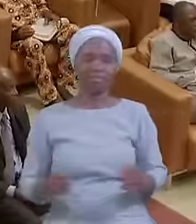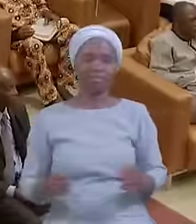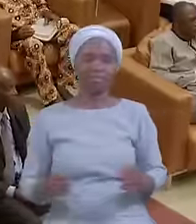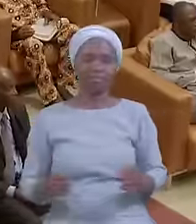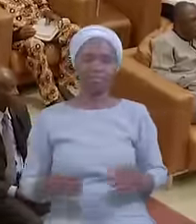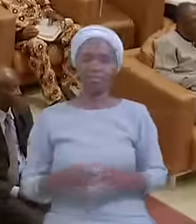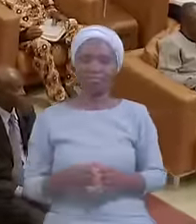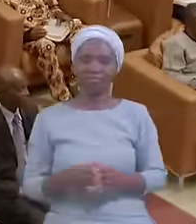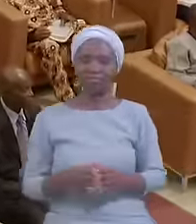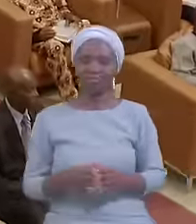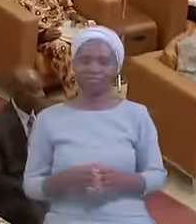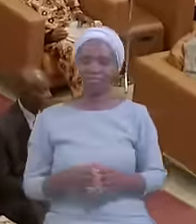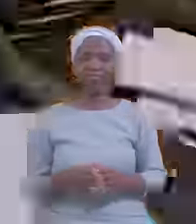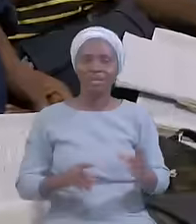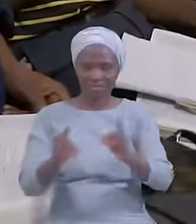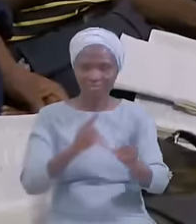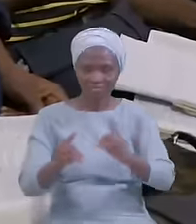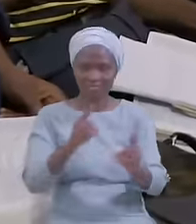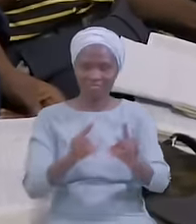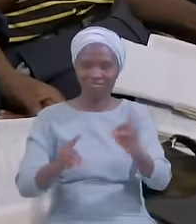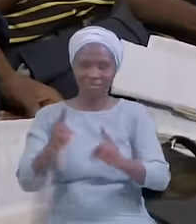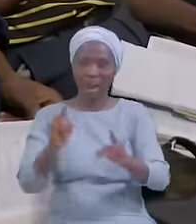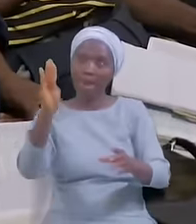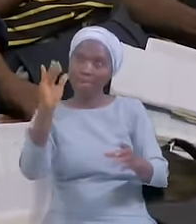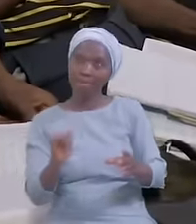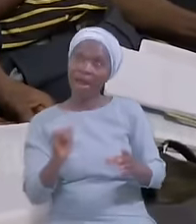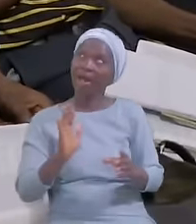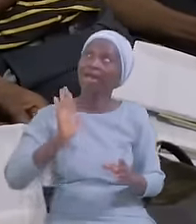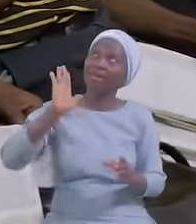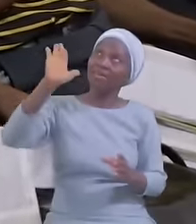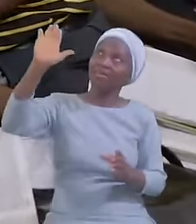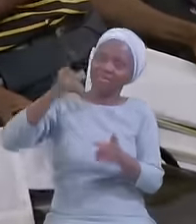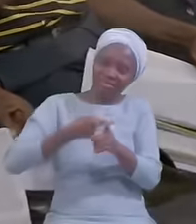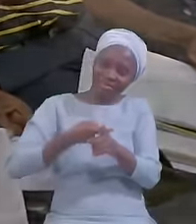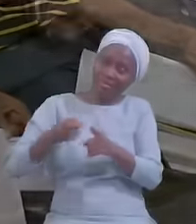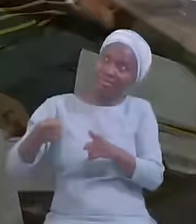didn't say that properly. By his